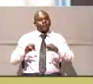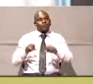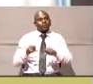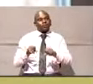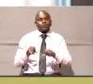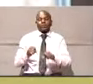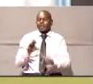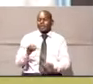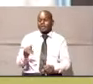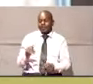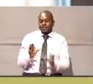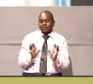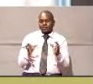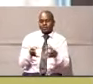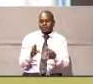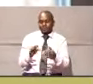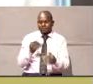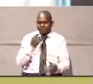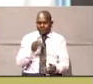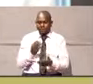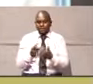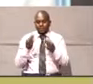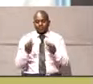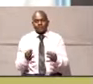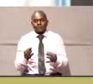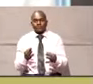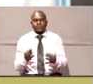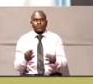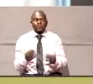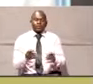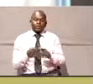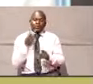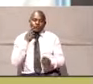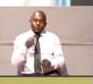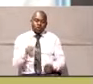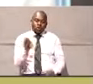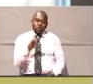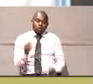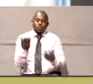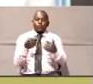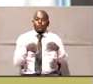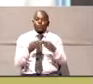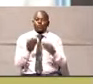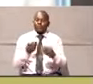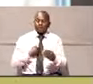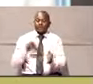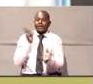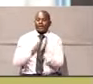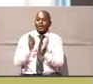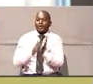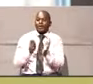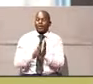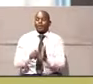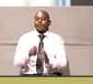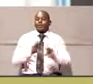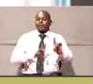our process, there was something that was committed ultimately. Because you find all our consents don't actually have the signature of the